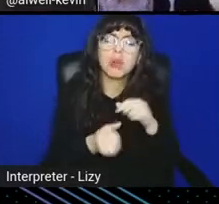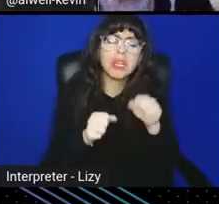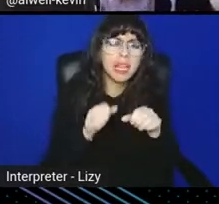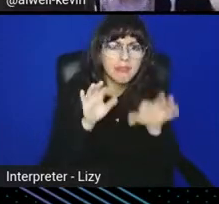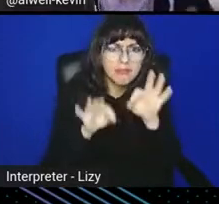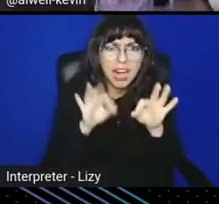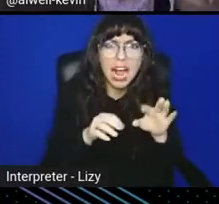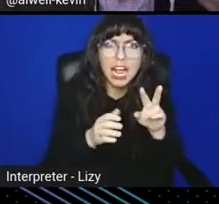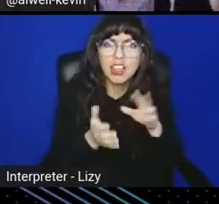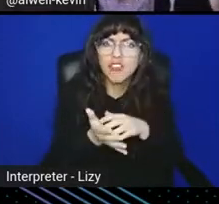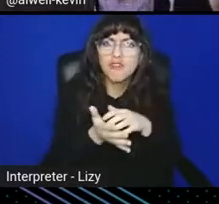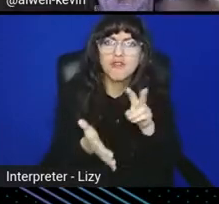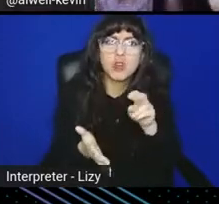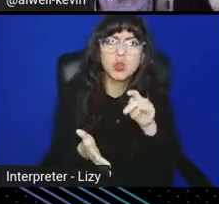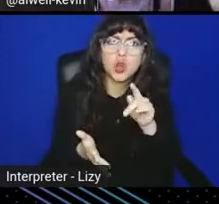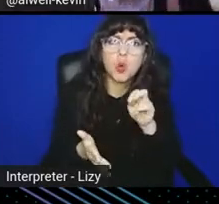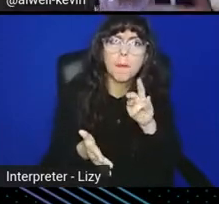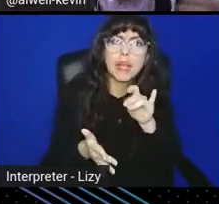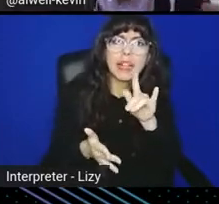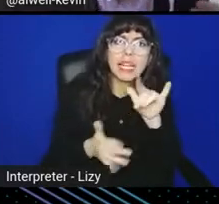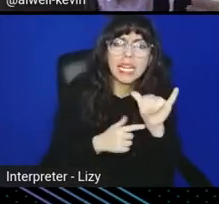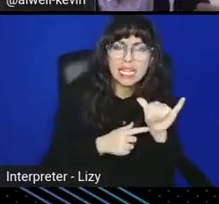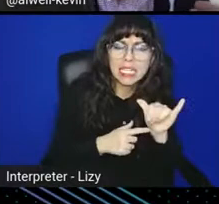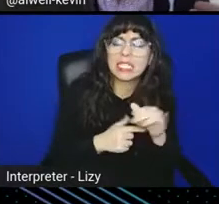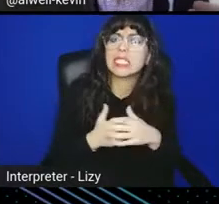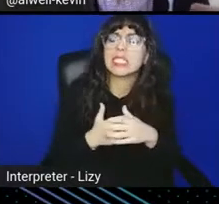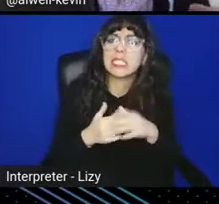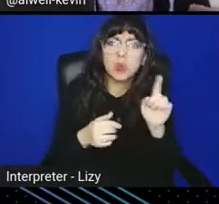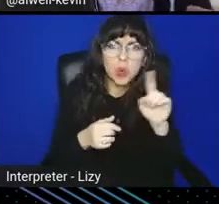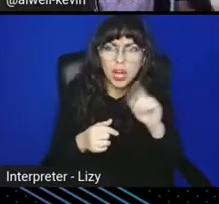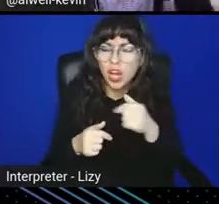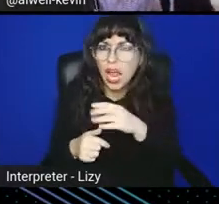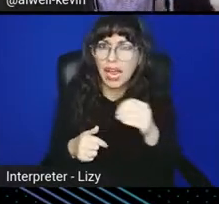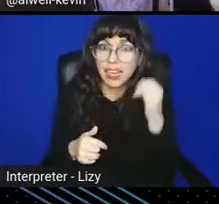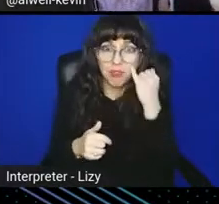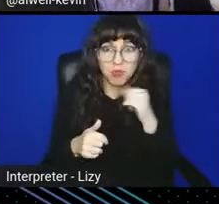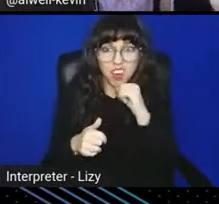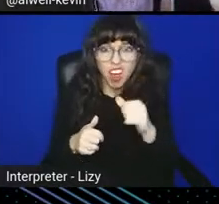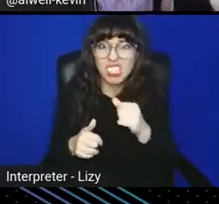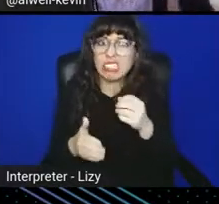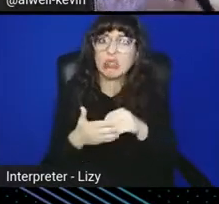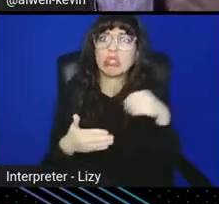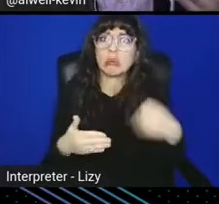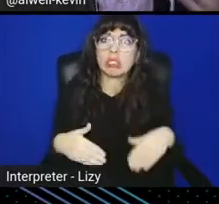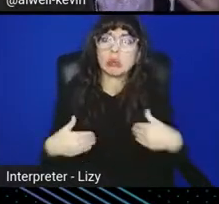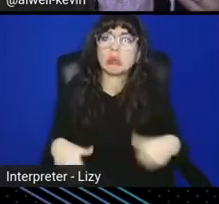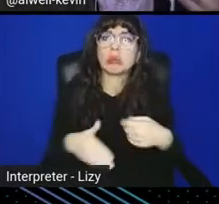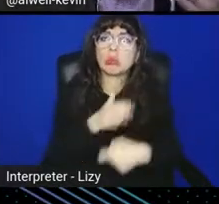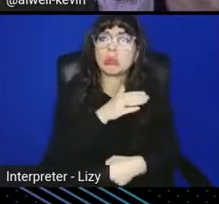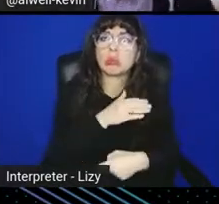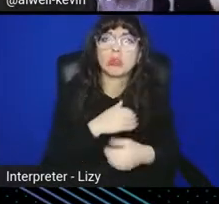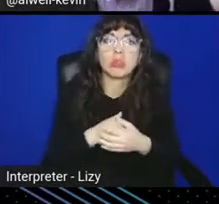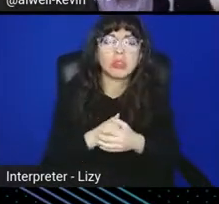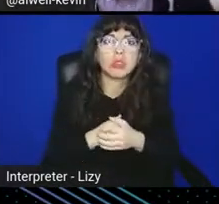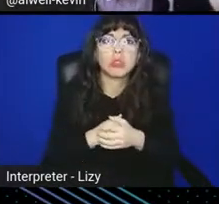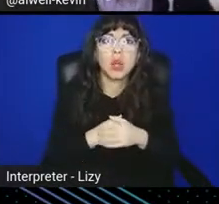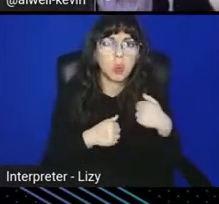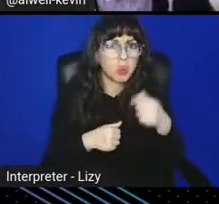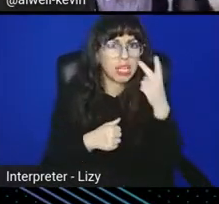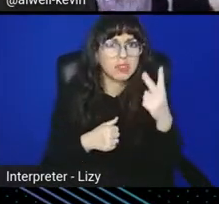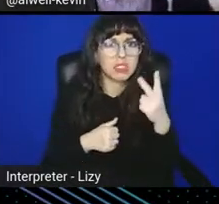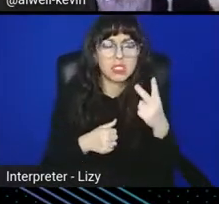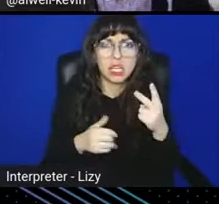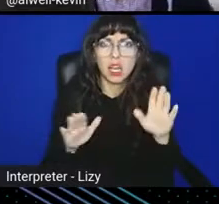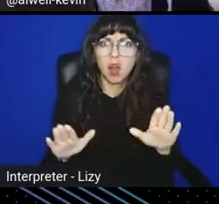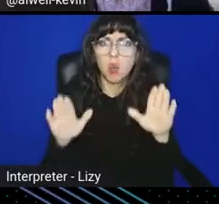early on in the SDLC and we can address them where it's super inexpensive to do that. In fact, we've seen that a great place to have a